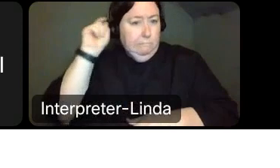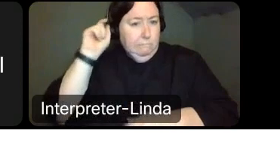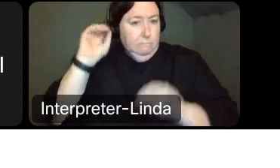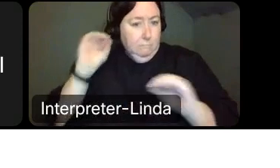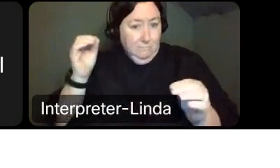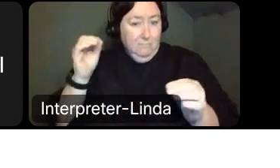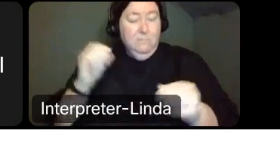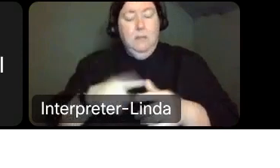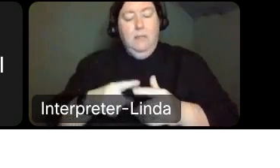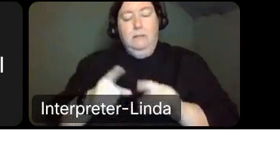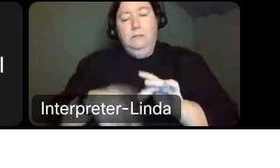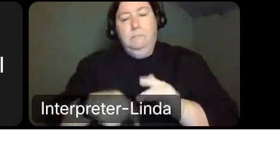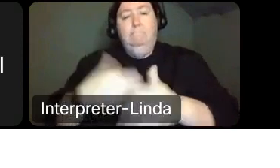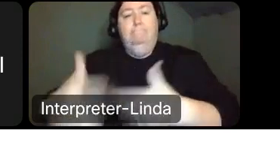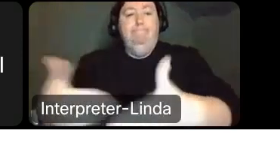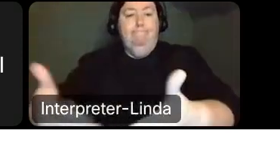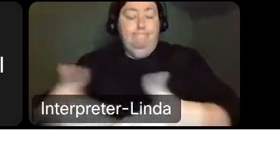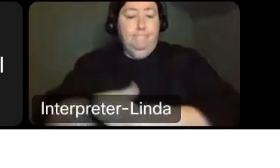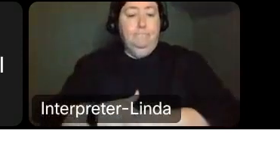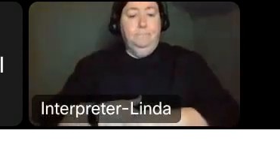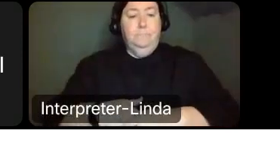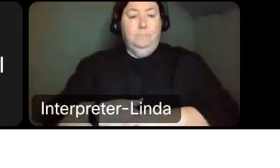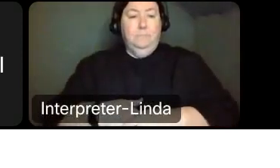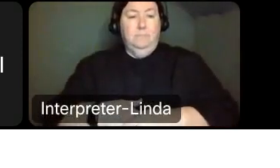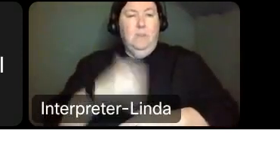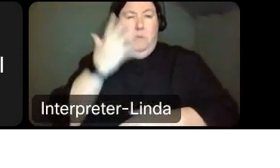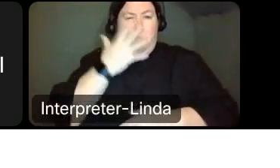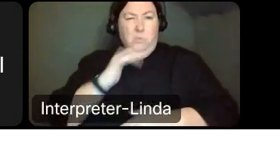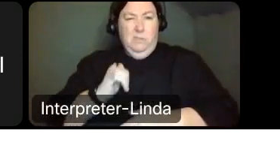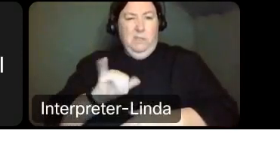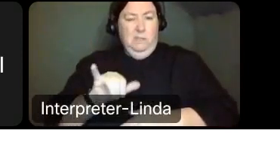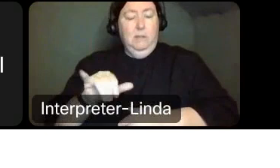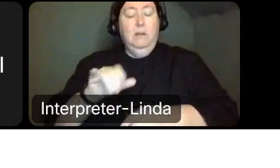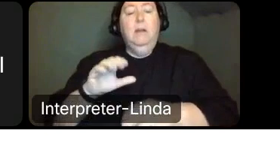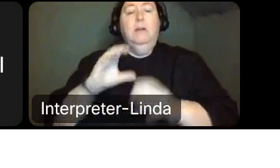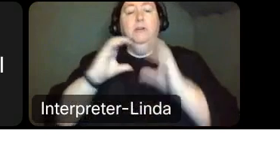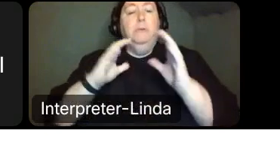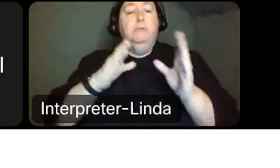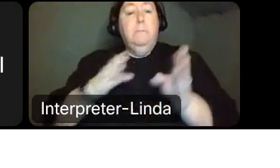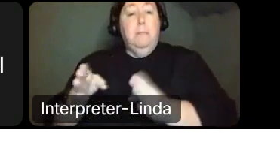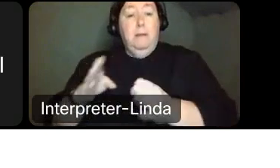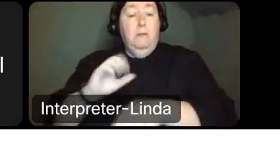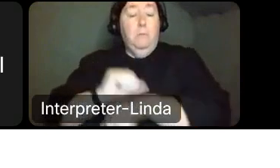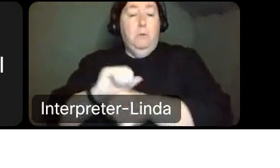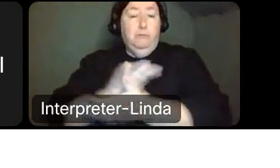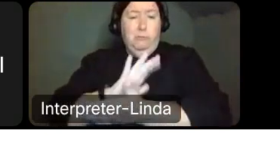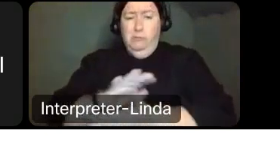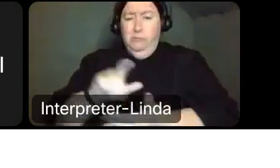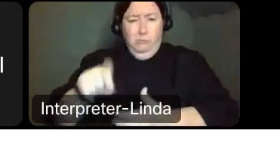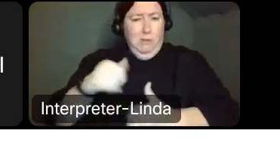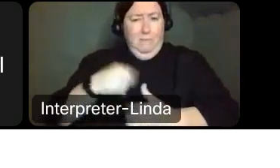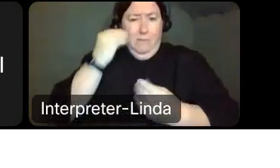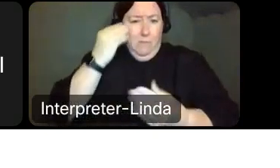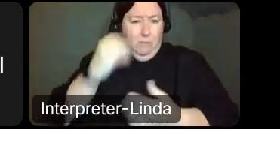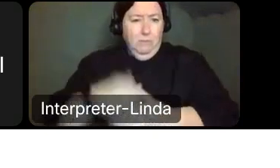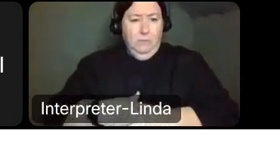would be skipped, okay? And here's just a reference to what it looked like in the communication plan worksheet. So all that information should be available to you if you don't know